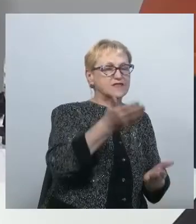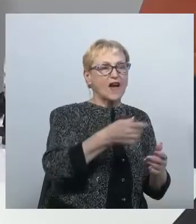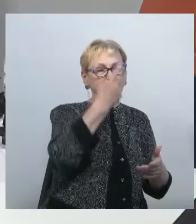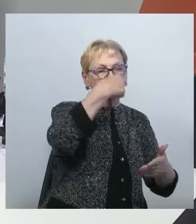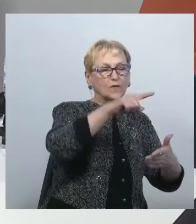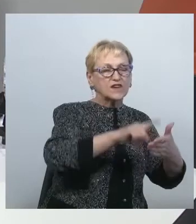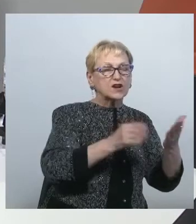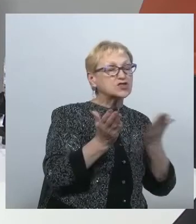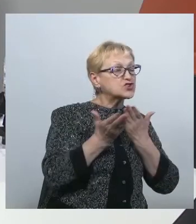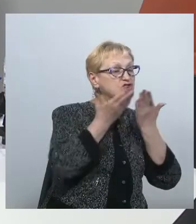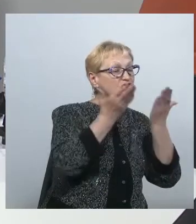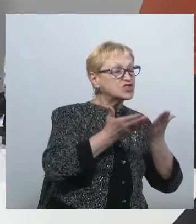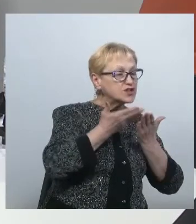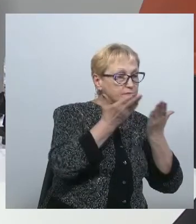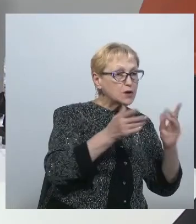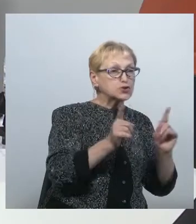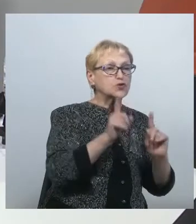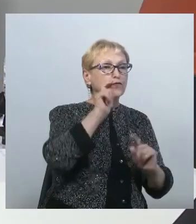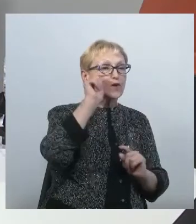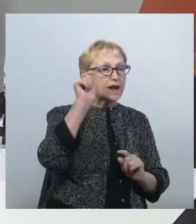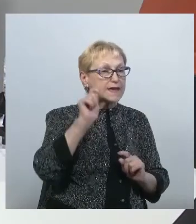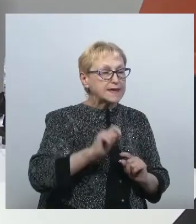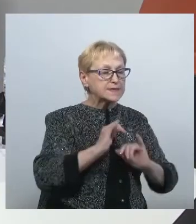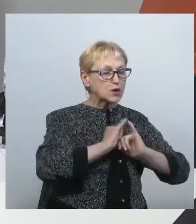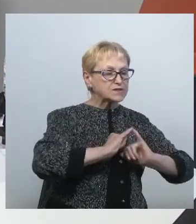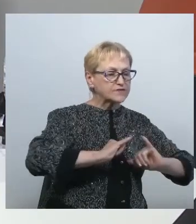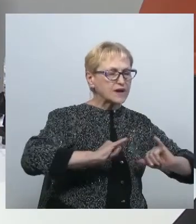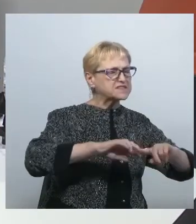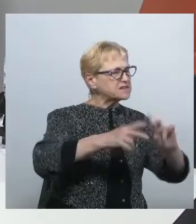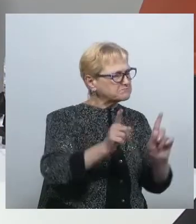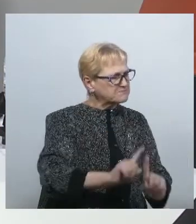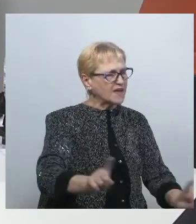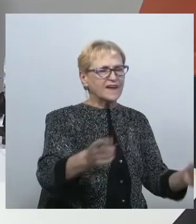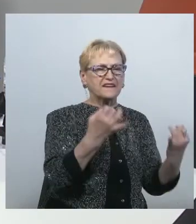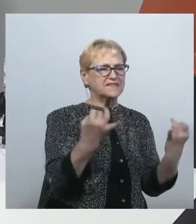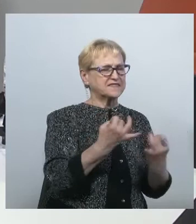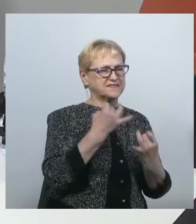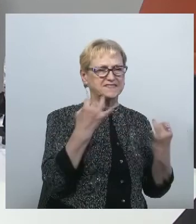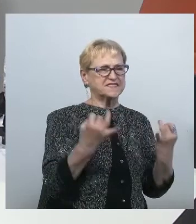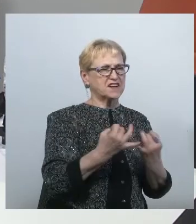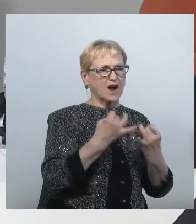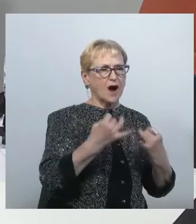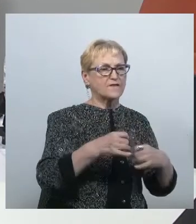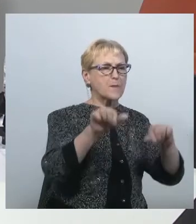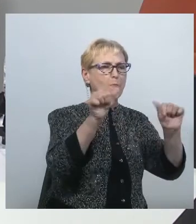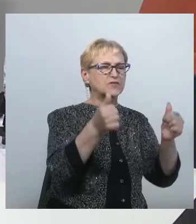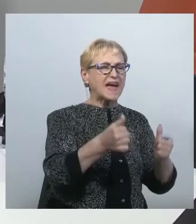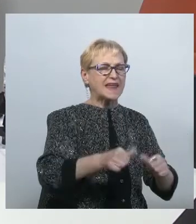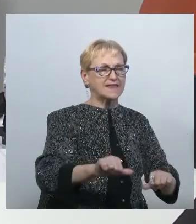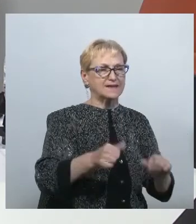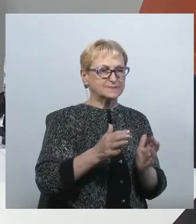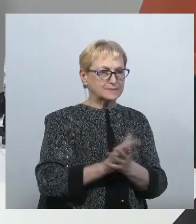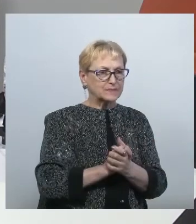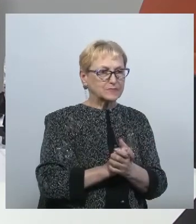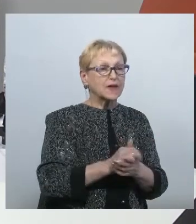probably to increase trust in the media. Right now, we see very interesting methods of co-financing